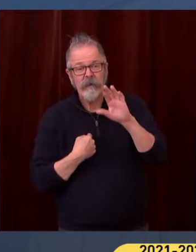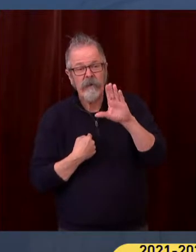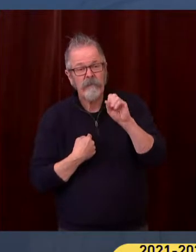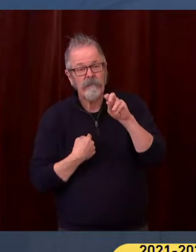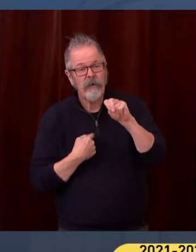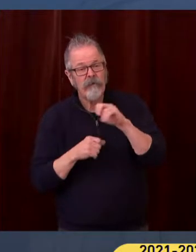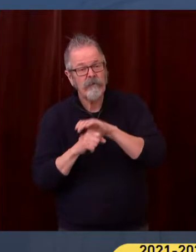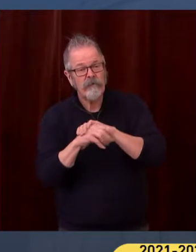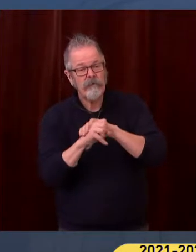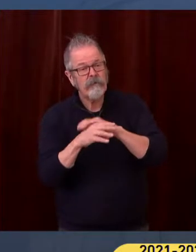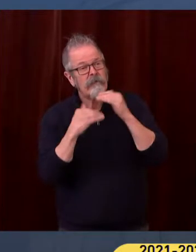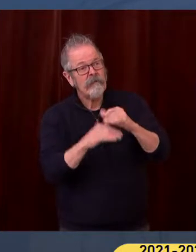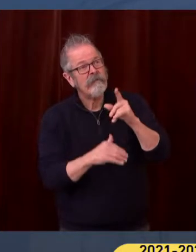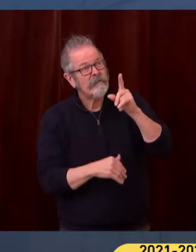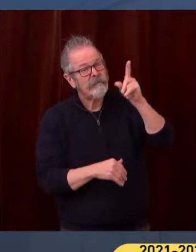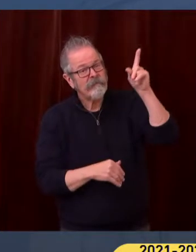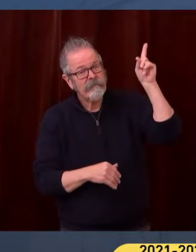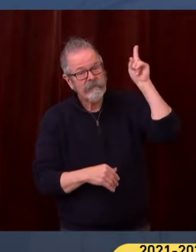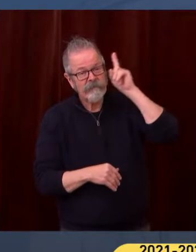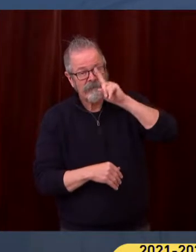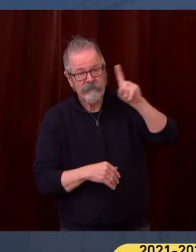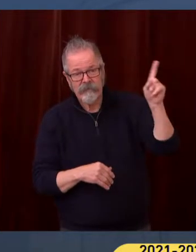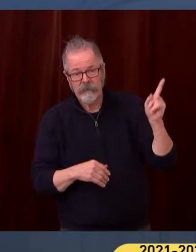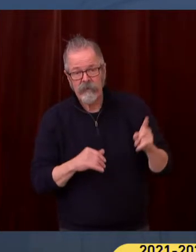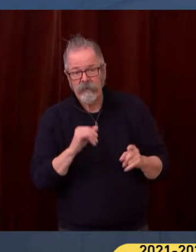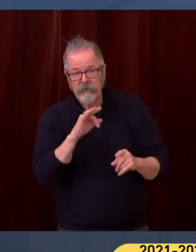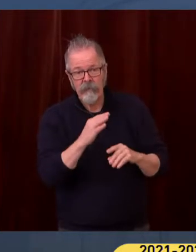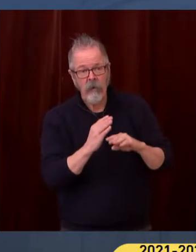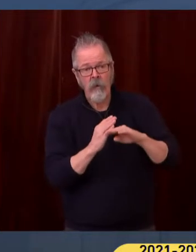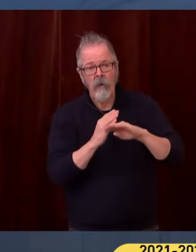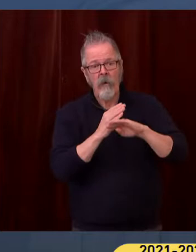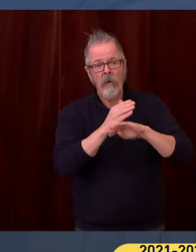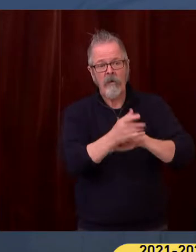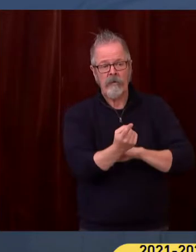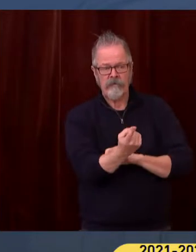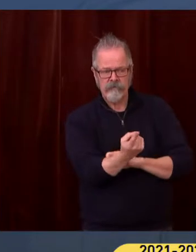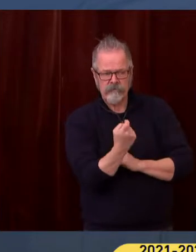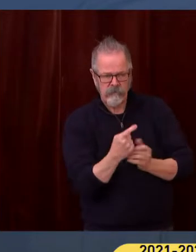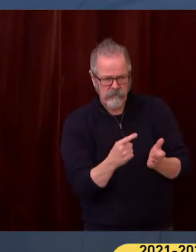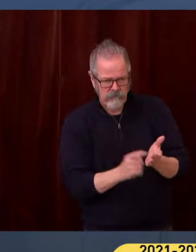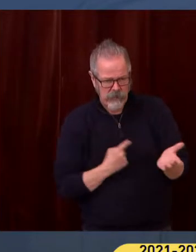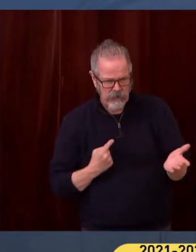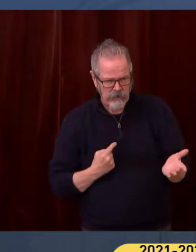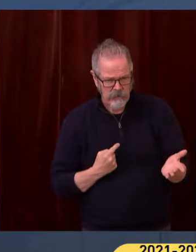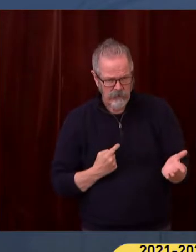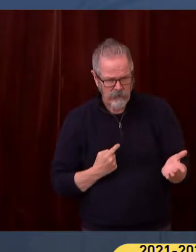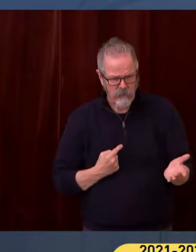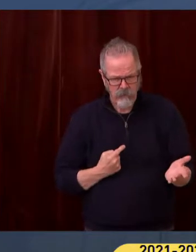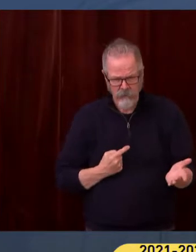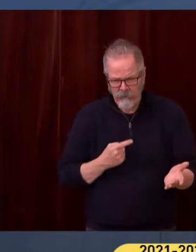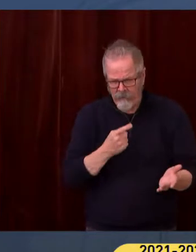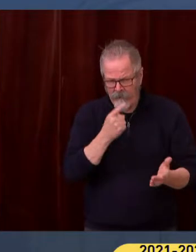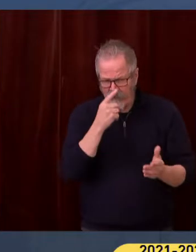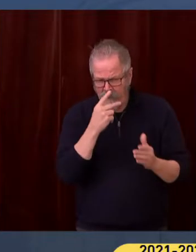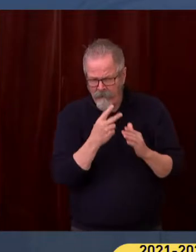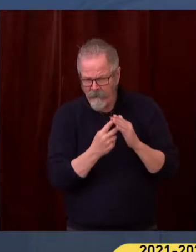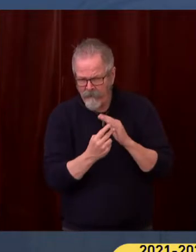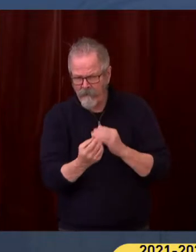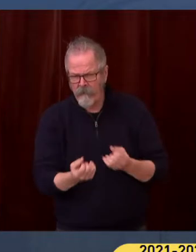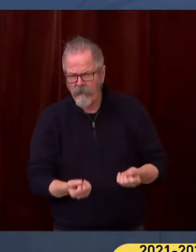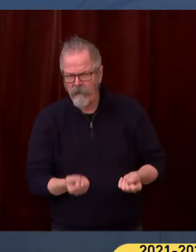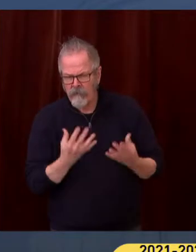and how much do you expect coming in for the working family status credits from your plan?